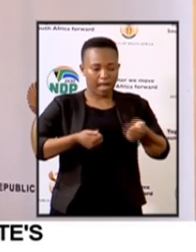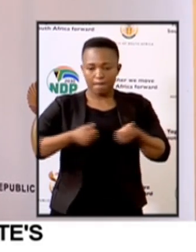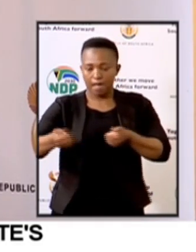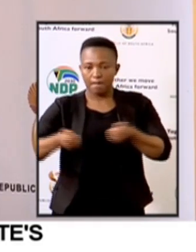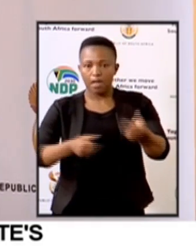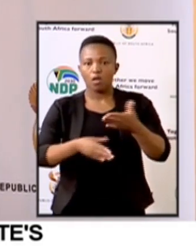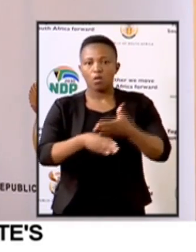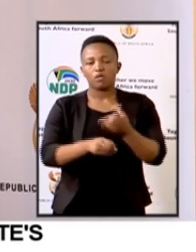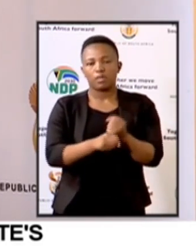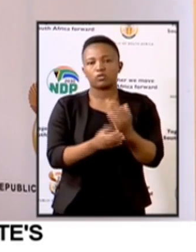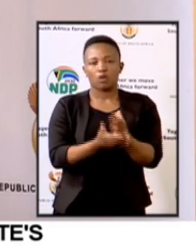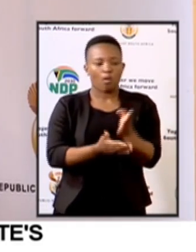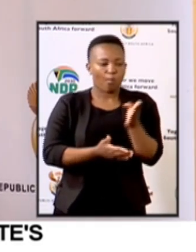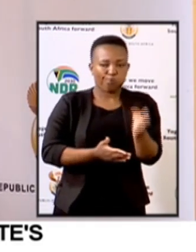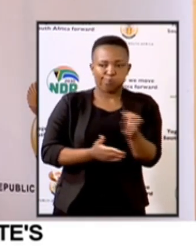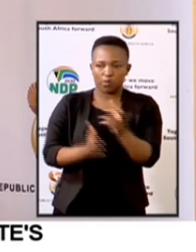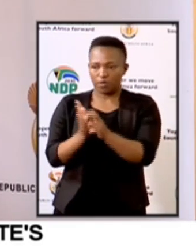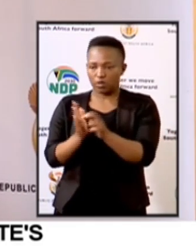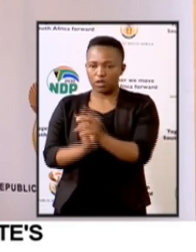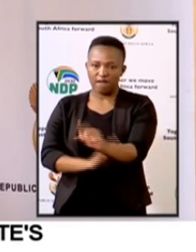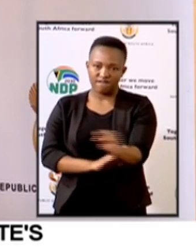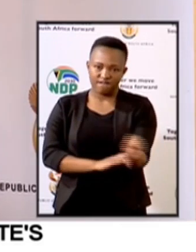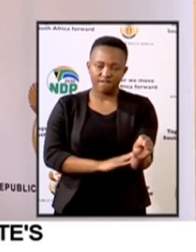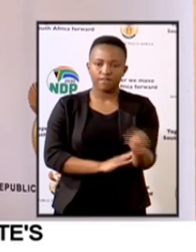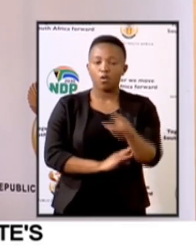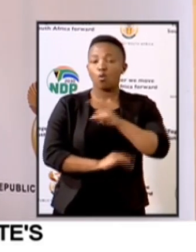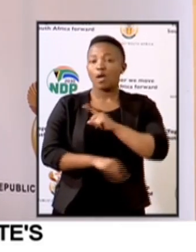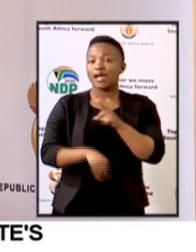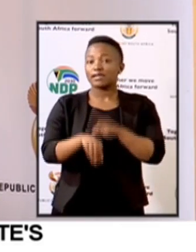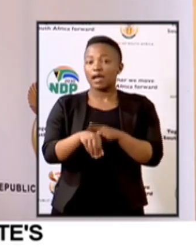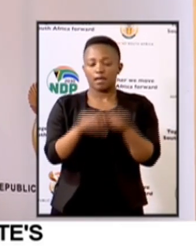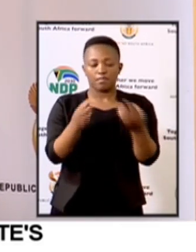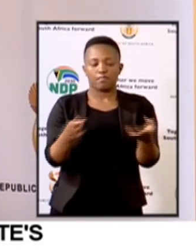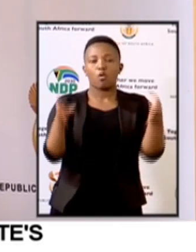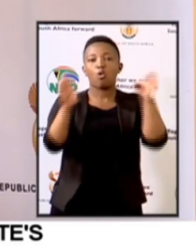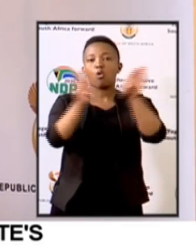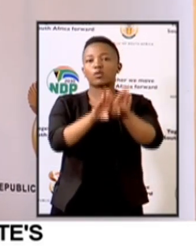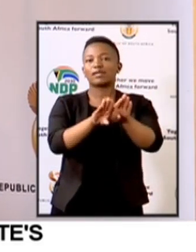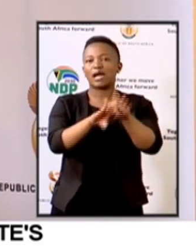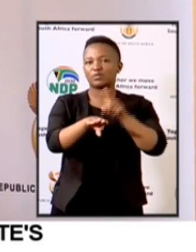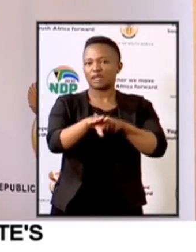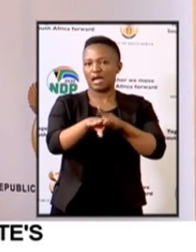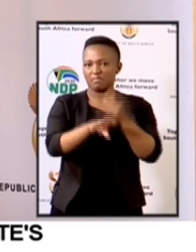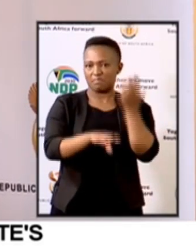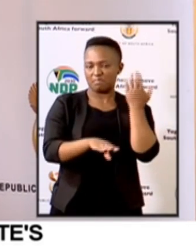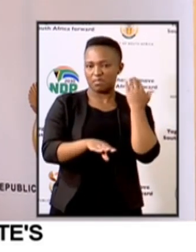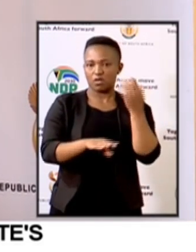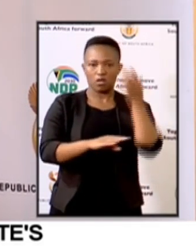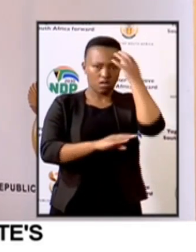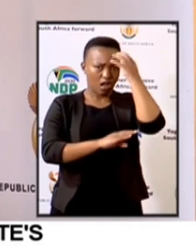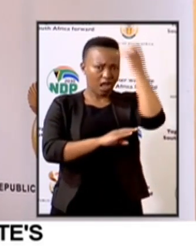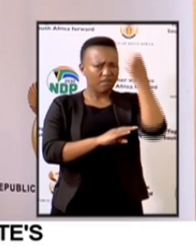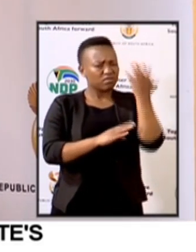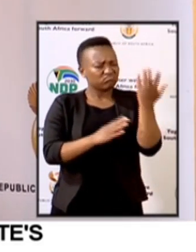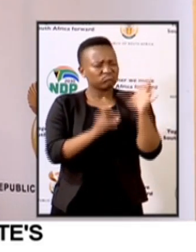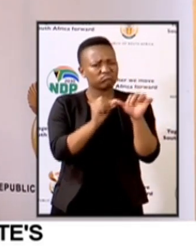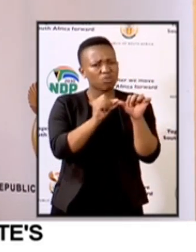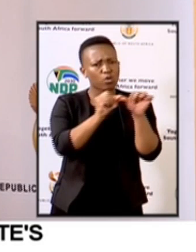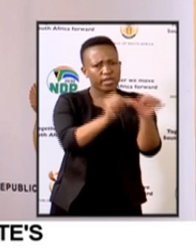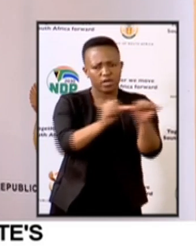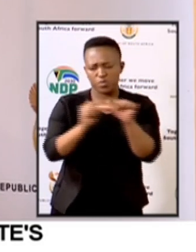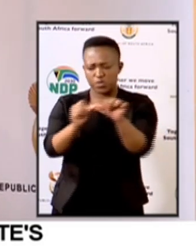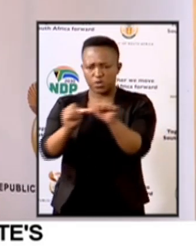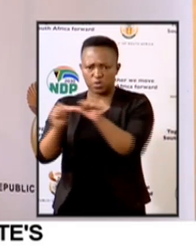workplace. Given that during the lockdown period, government operations were required to continue,